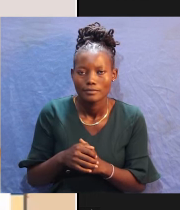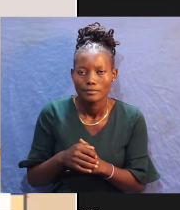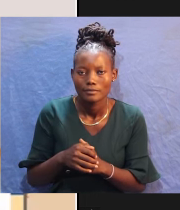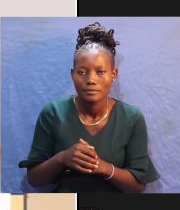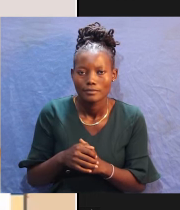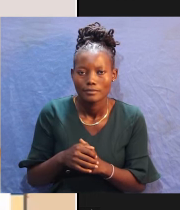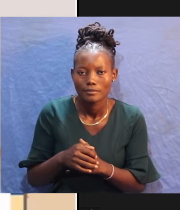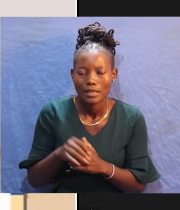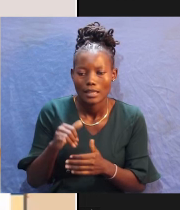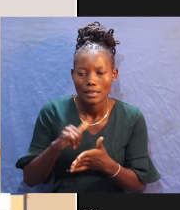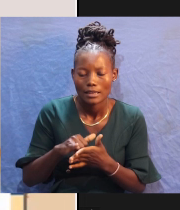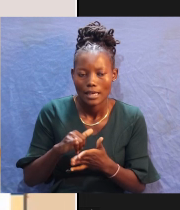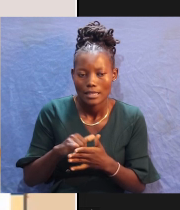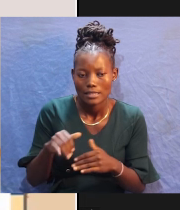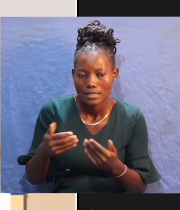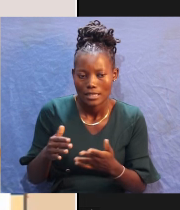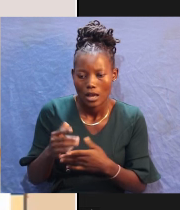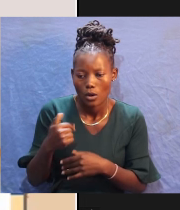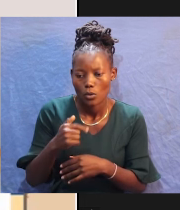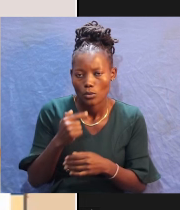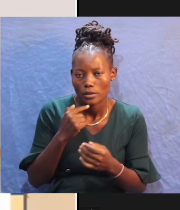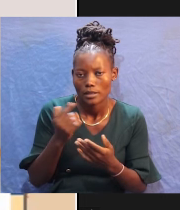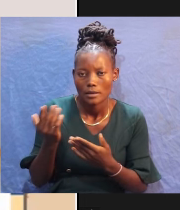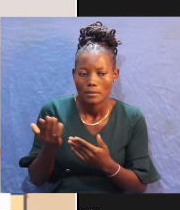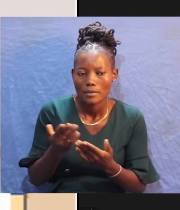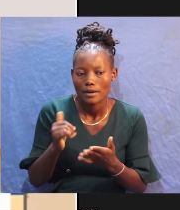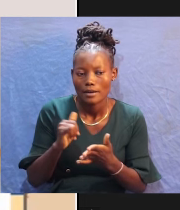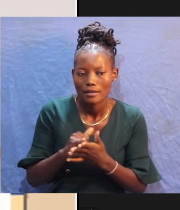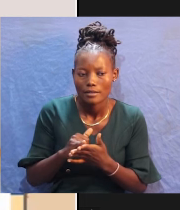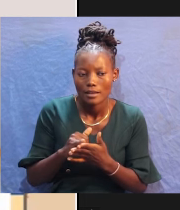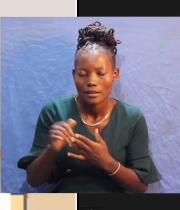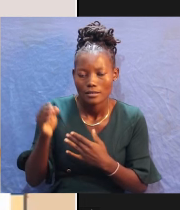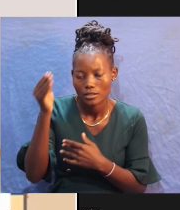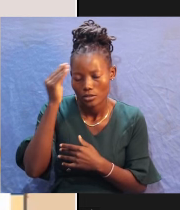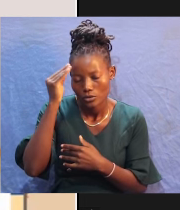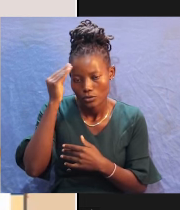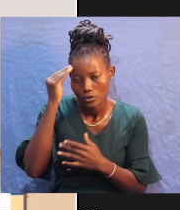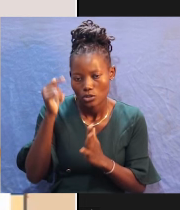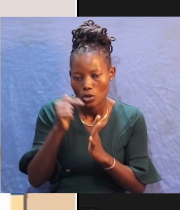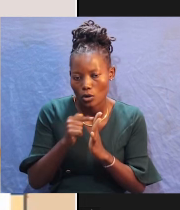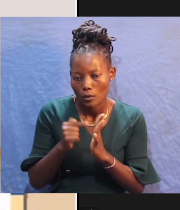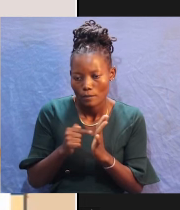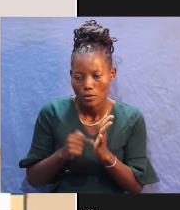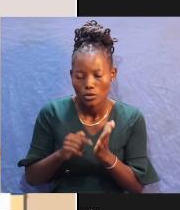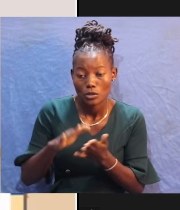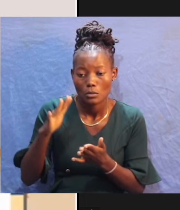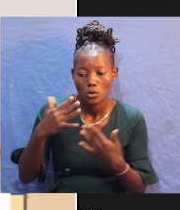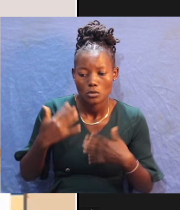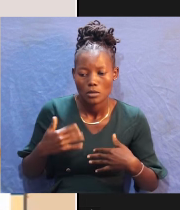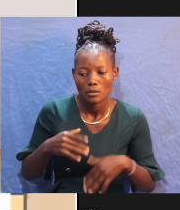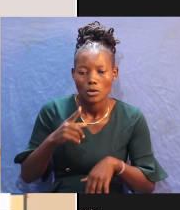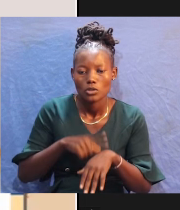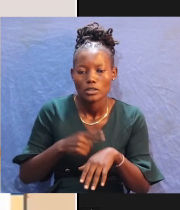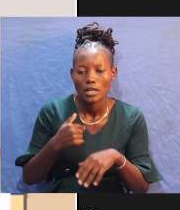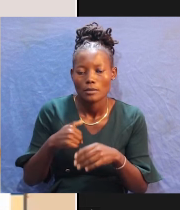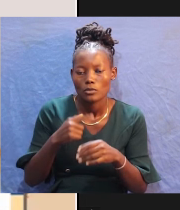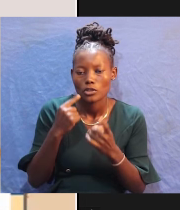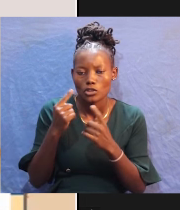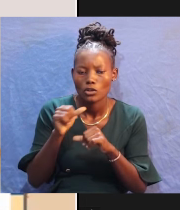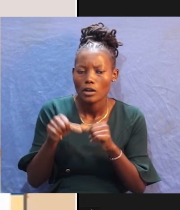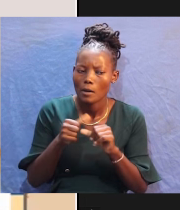why communication is important to football. What do they think? Can they be better team players if there is